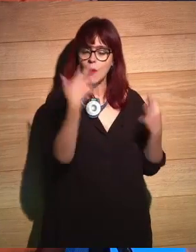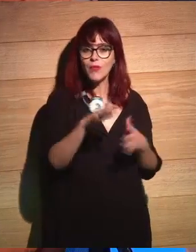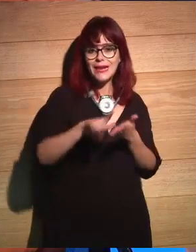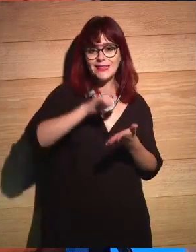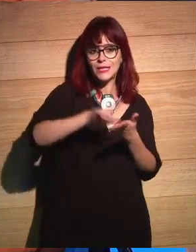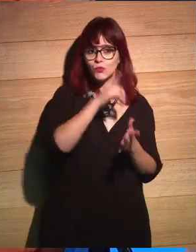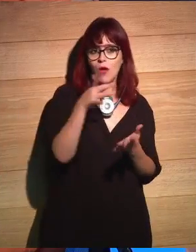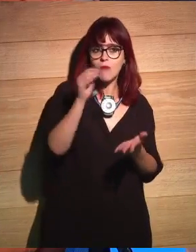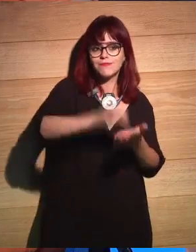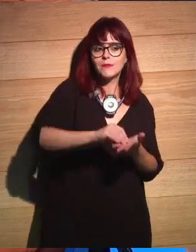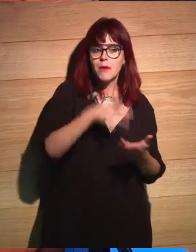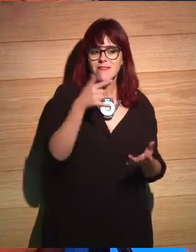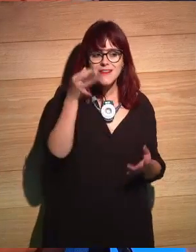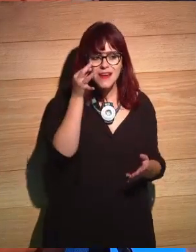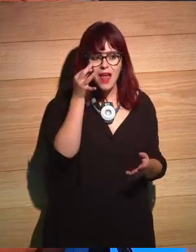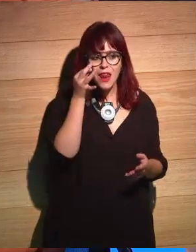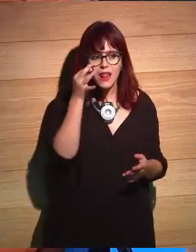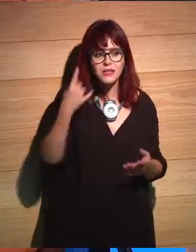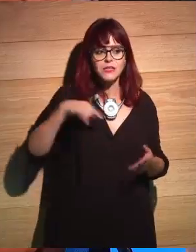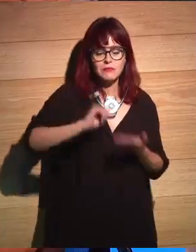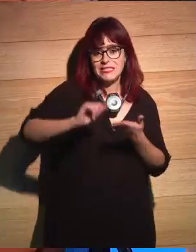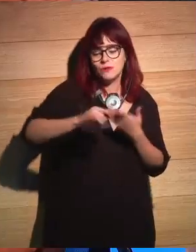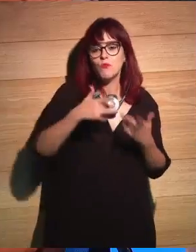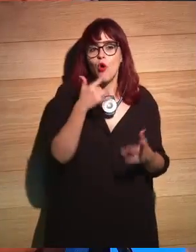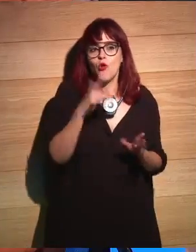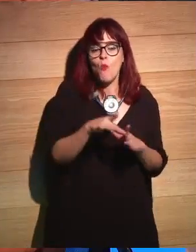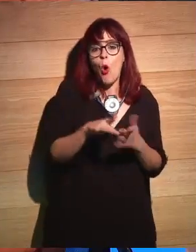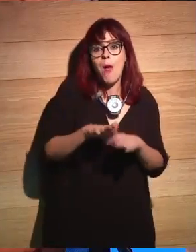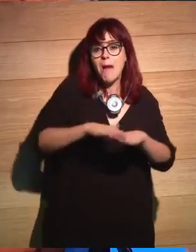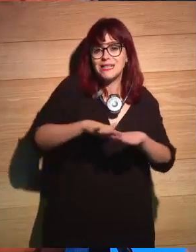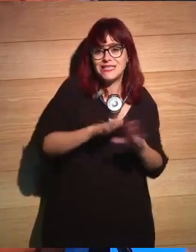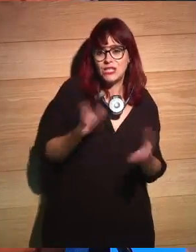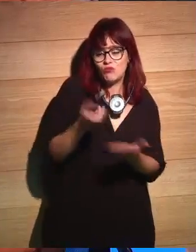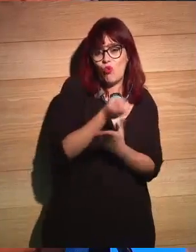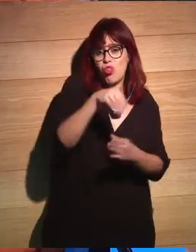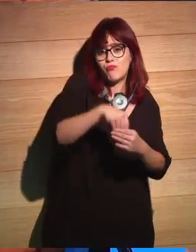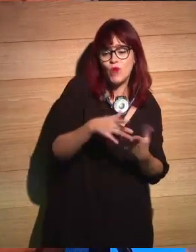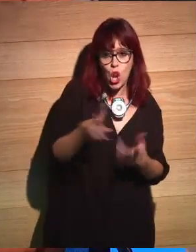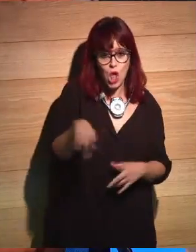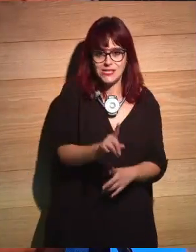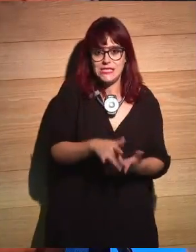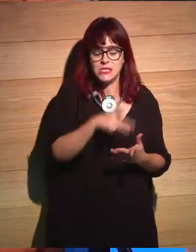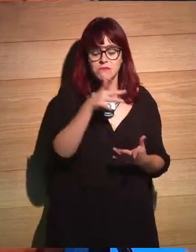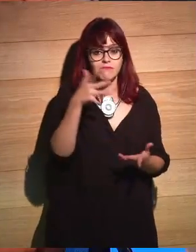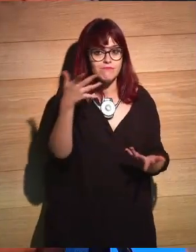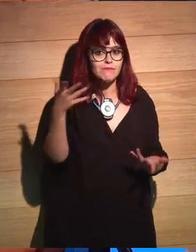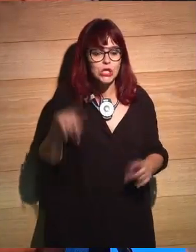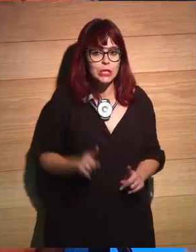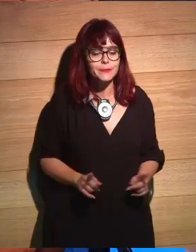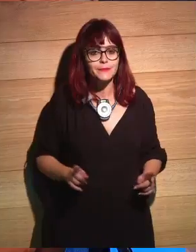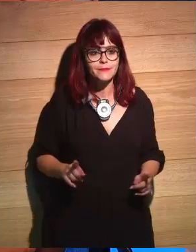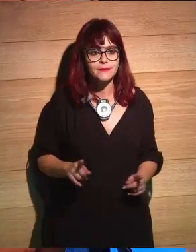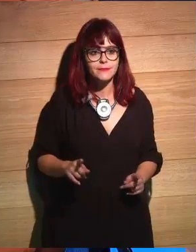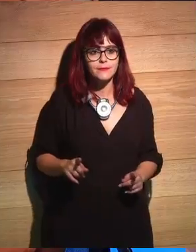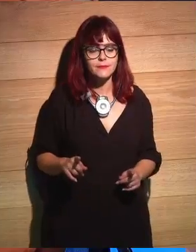Ecuador. I don't write at all about that. There are certain nuances about it in my literature, but this is not really the core